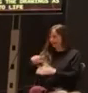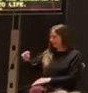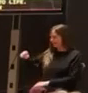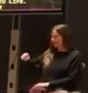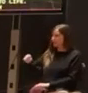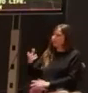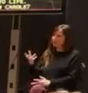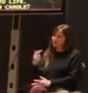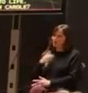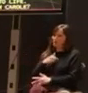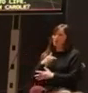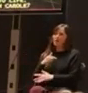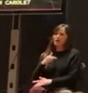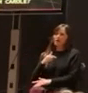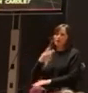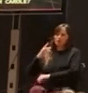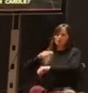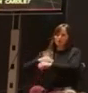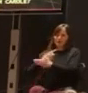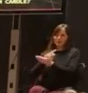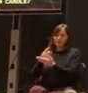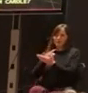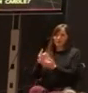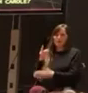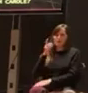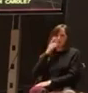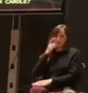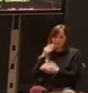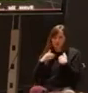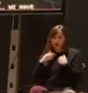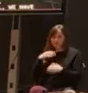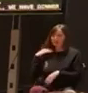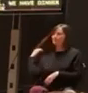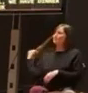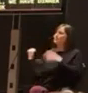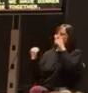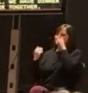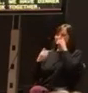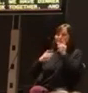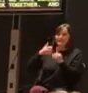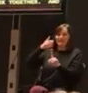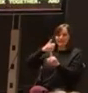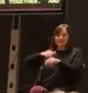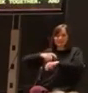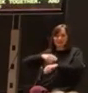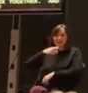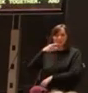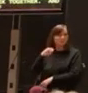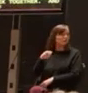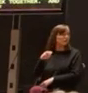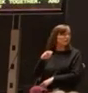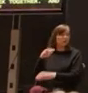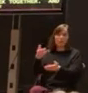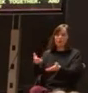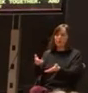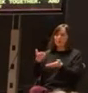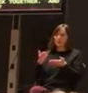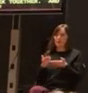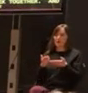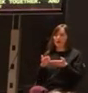we have dinner twice a week together, and each one of our dinners, she would